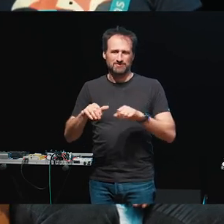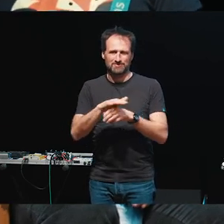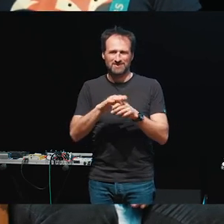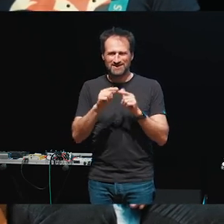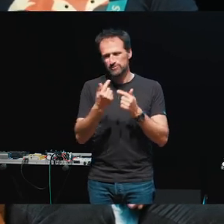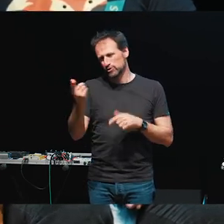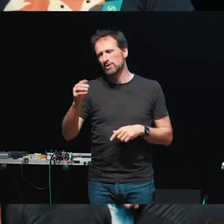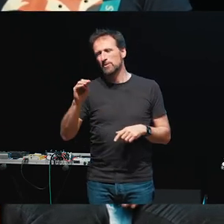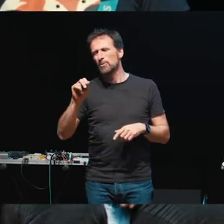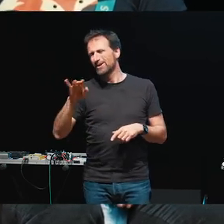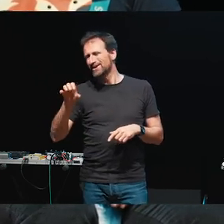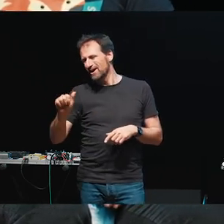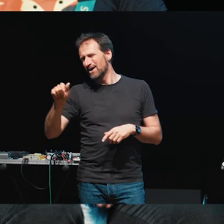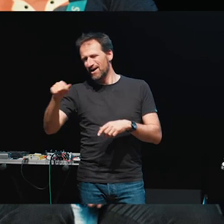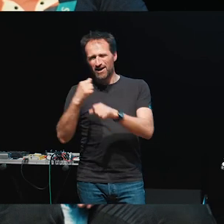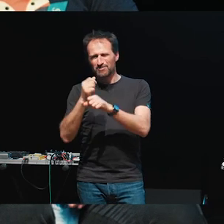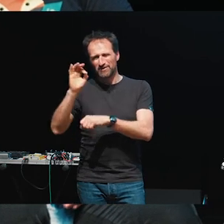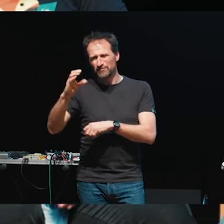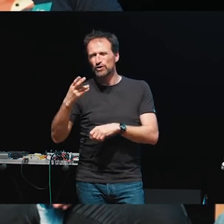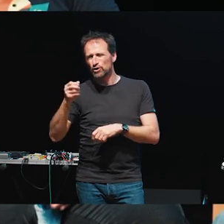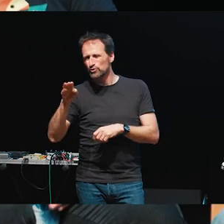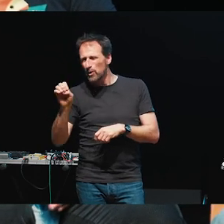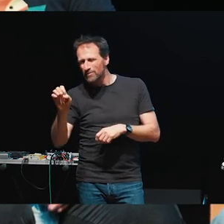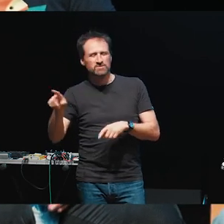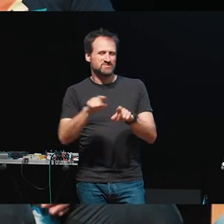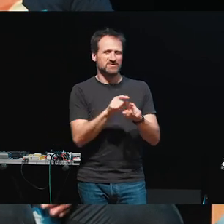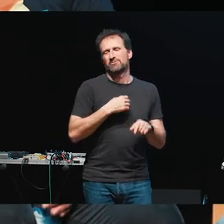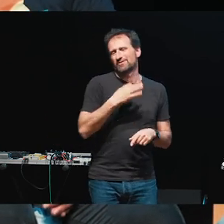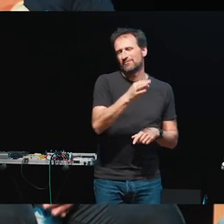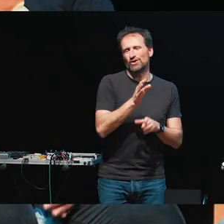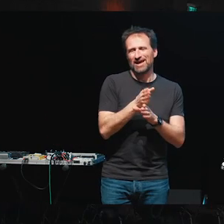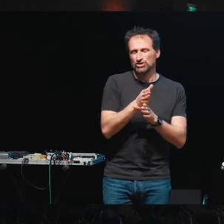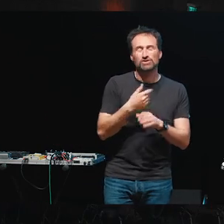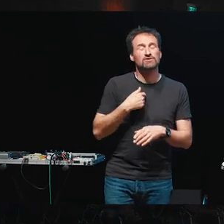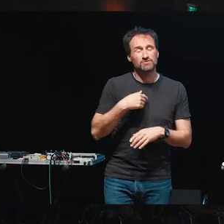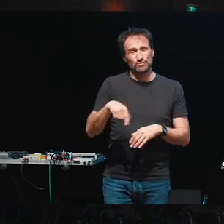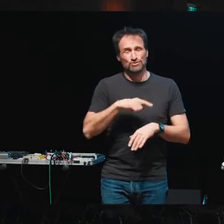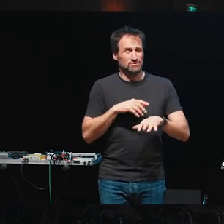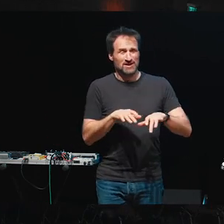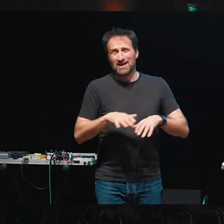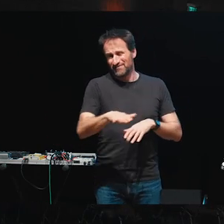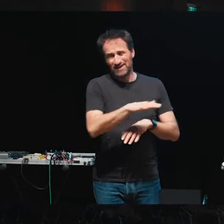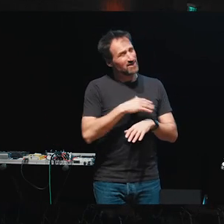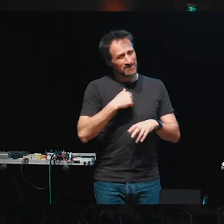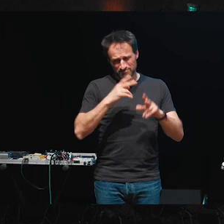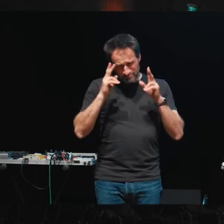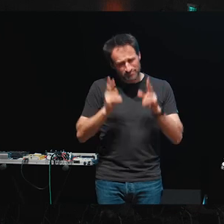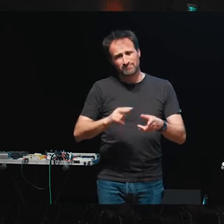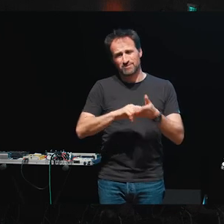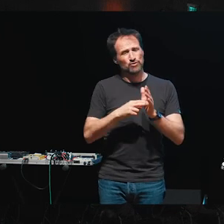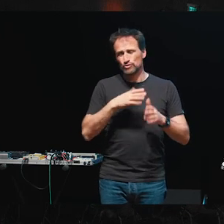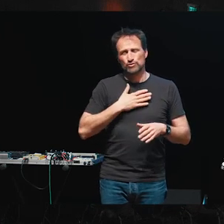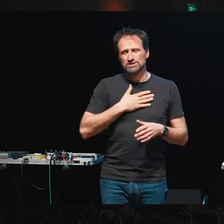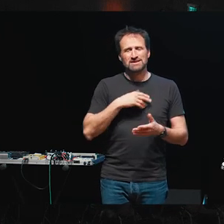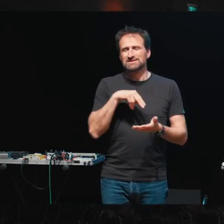on for Chrome. And one of the things that we try to make clear to developers is that we plan, and this is part of our statement on